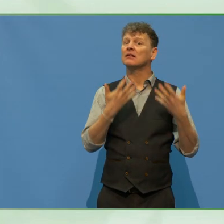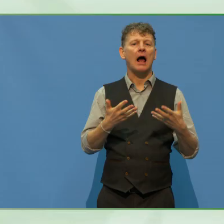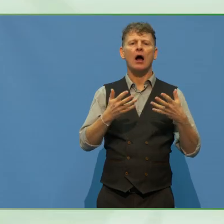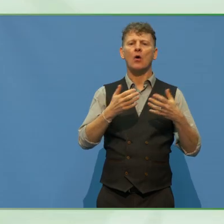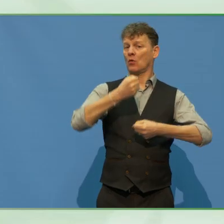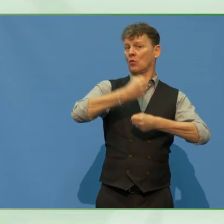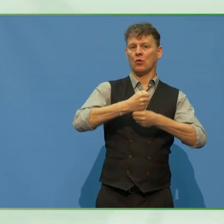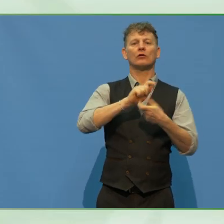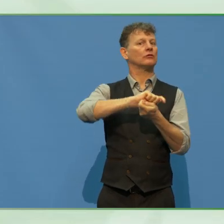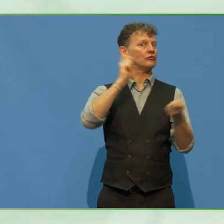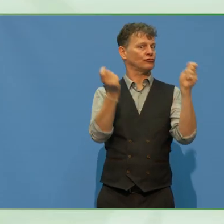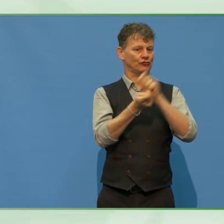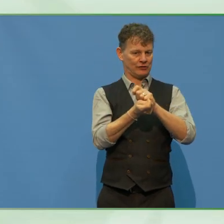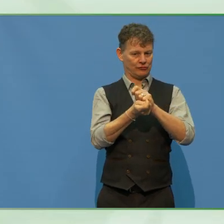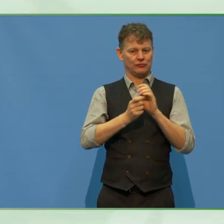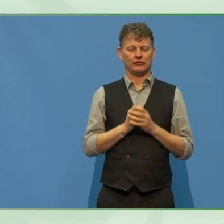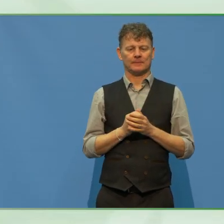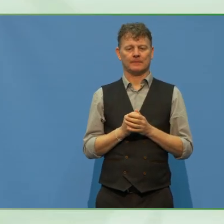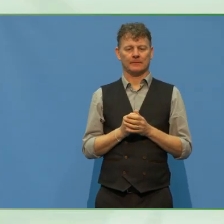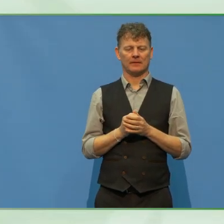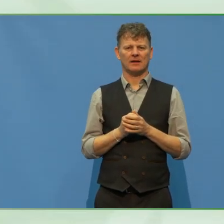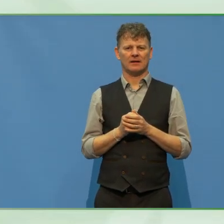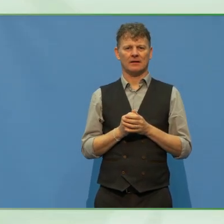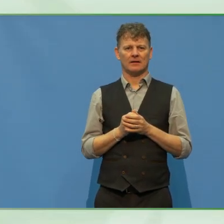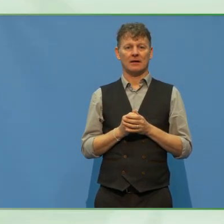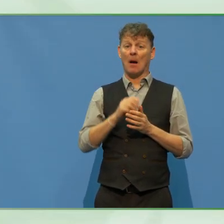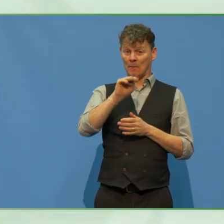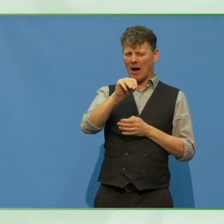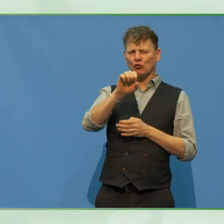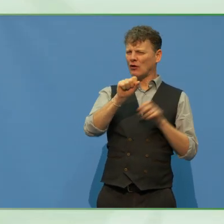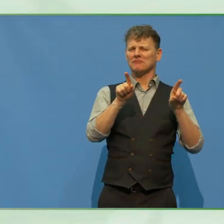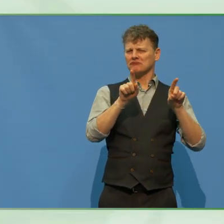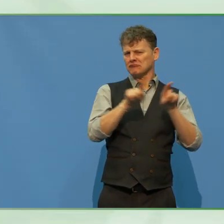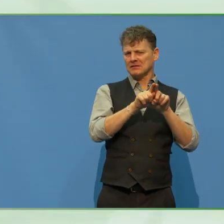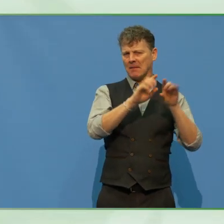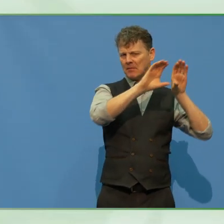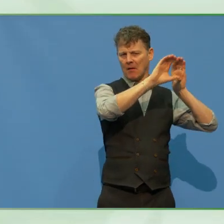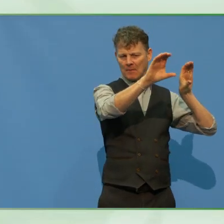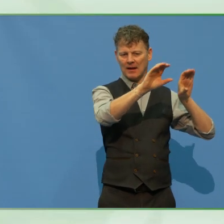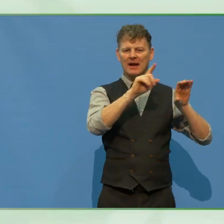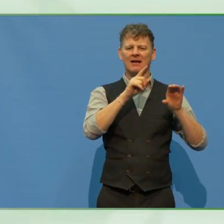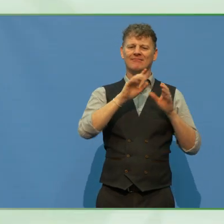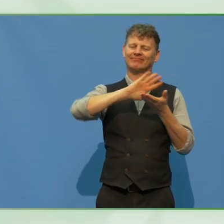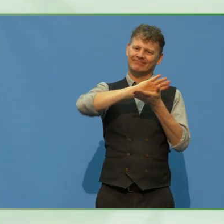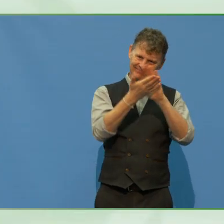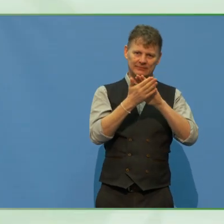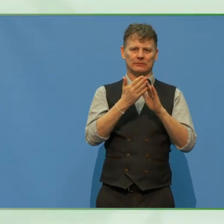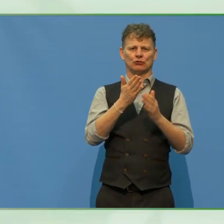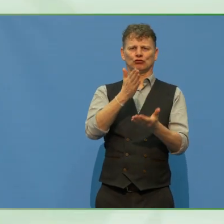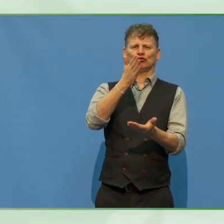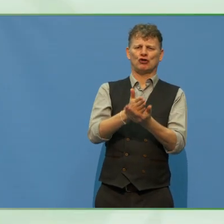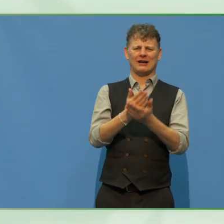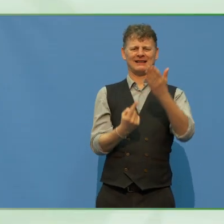now head of the Trusted Technology Group at Microsoft, which is an evolution from her role as Chief Accessibility